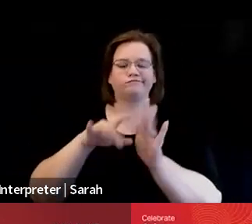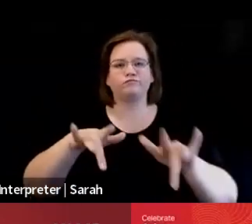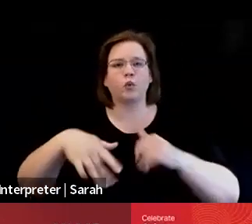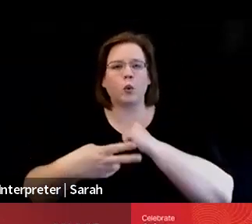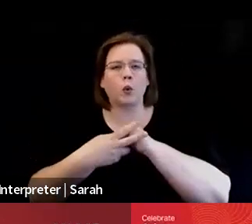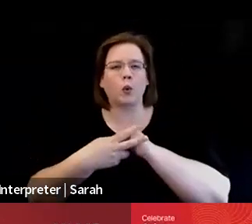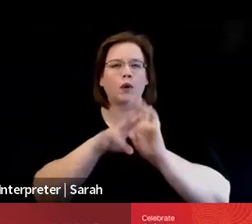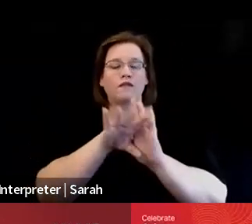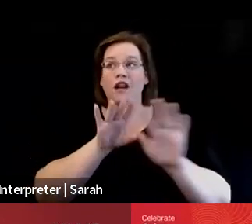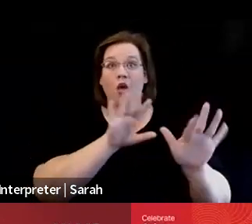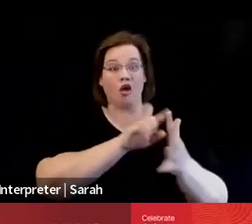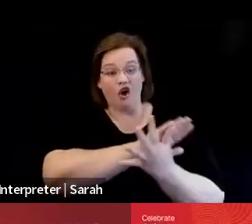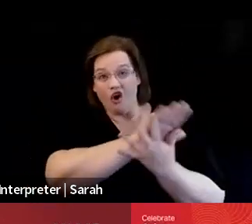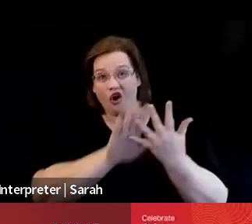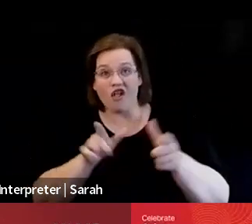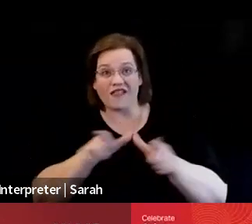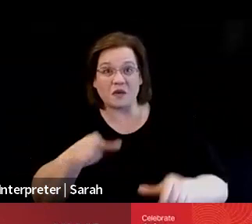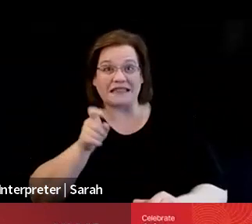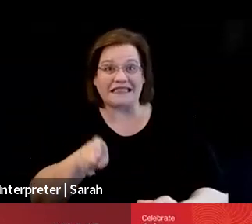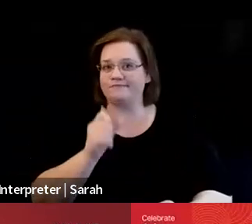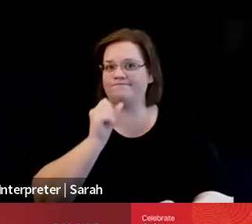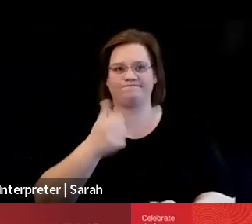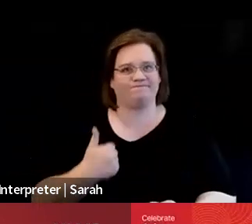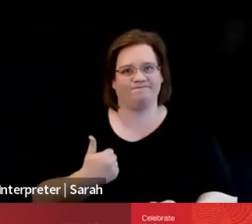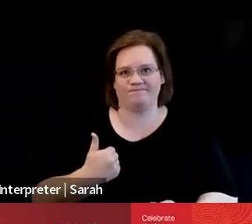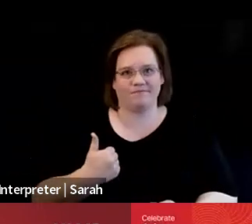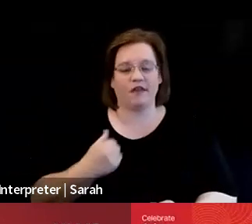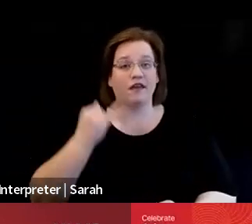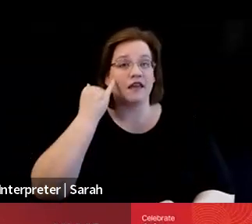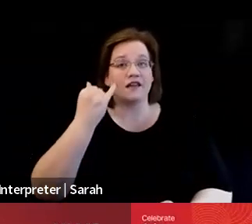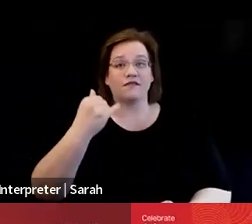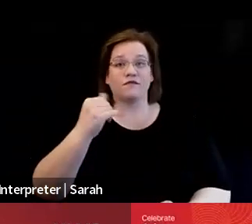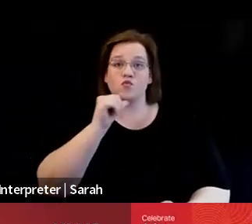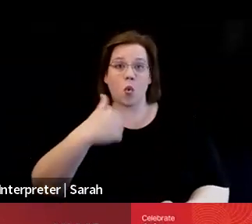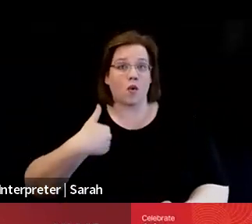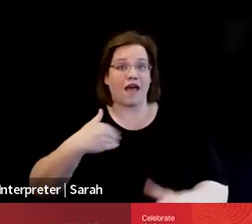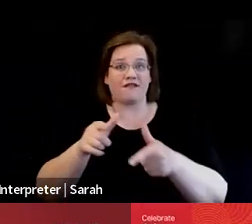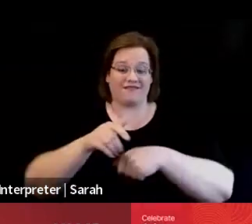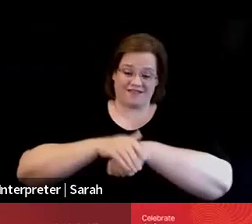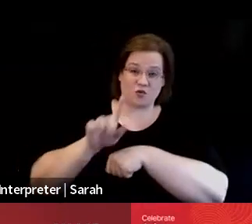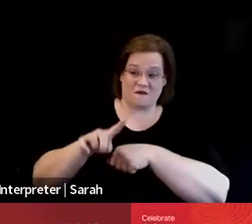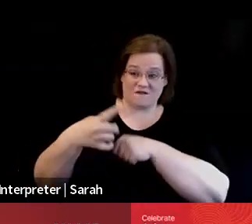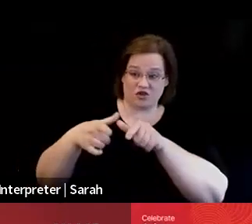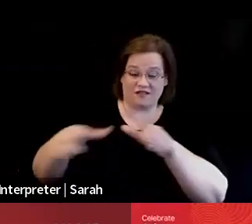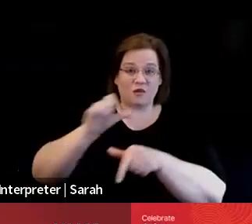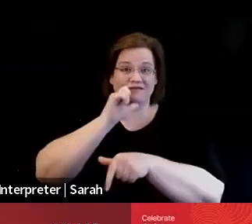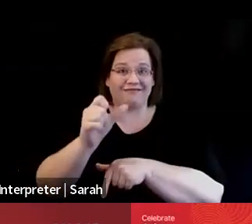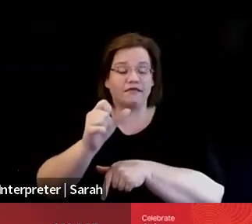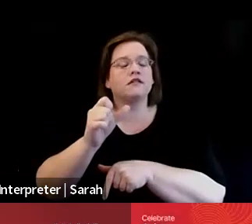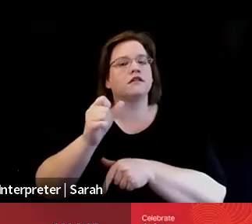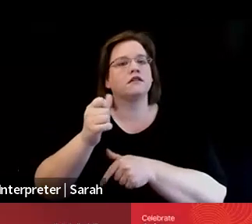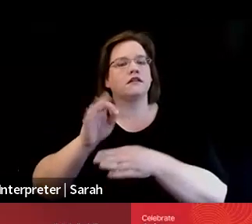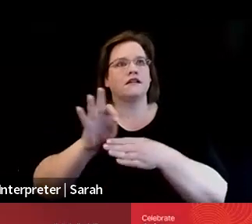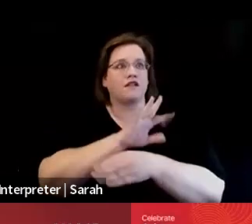languages that someone might need it. So if you are not, you know, if you don't have English as your first language and you're functioning in that system, there have to be